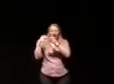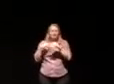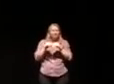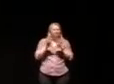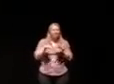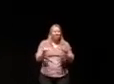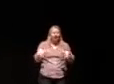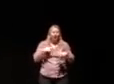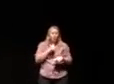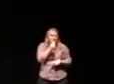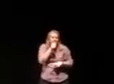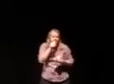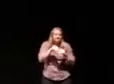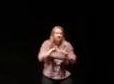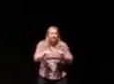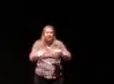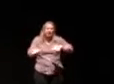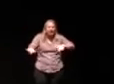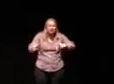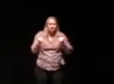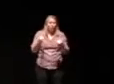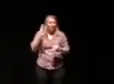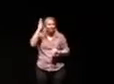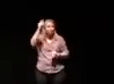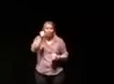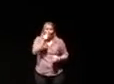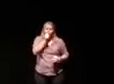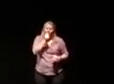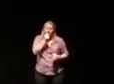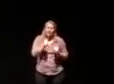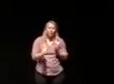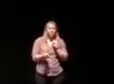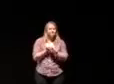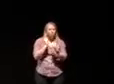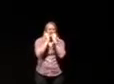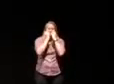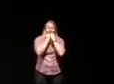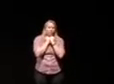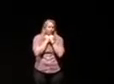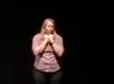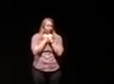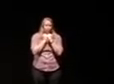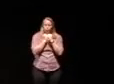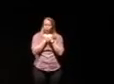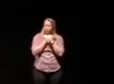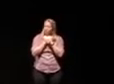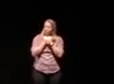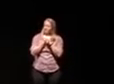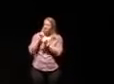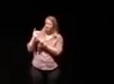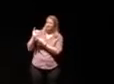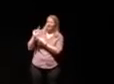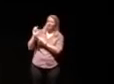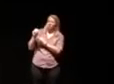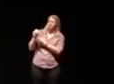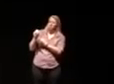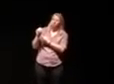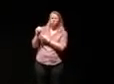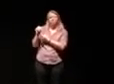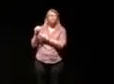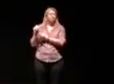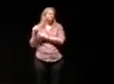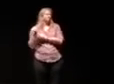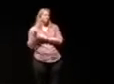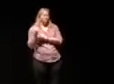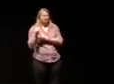see. And so in this future, now privacy is the most valued item? I don't know, I can't use